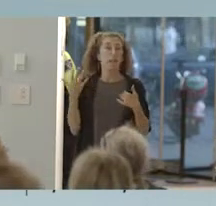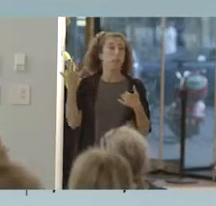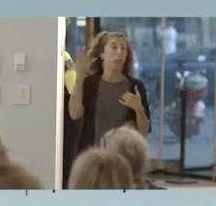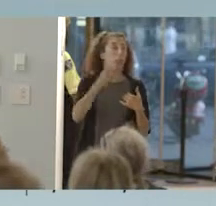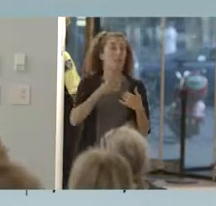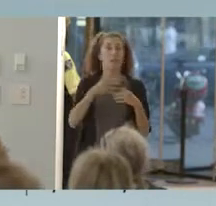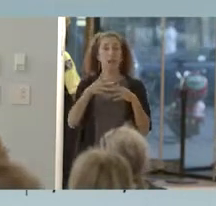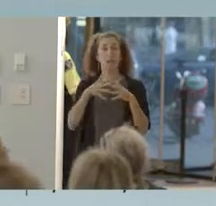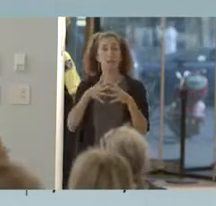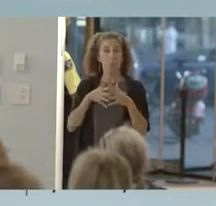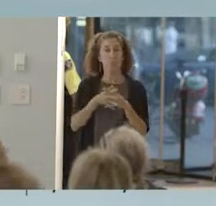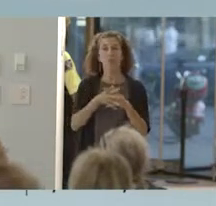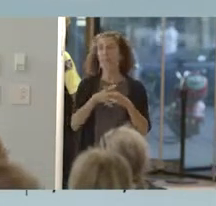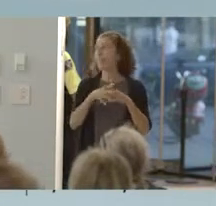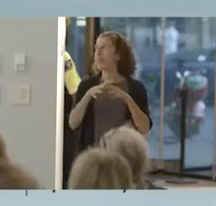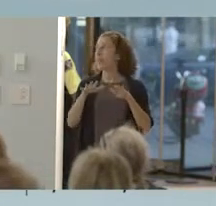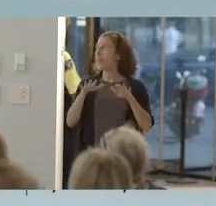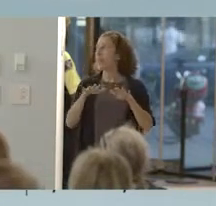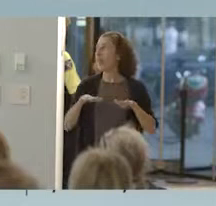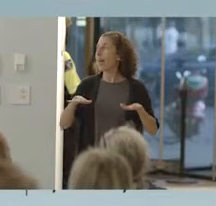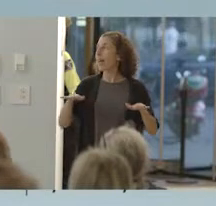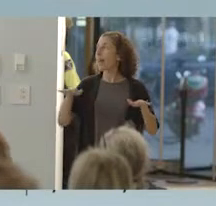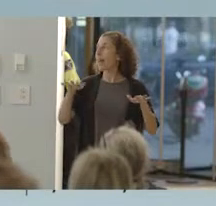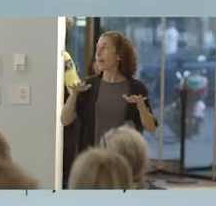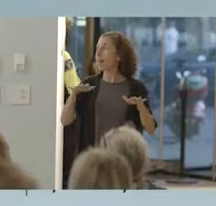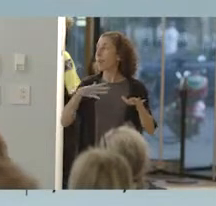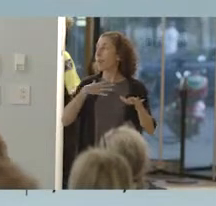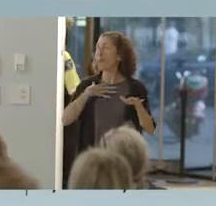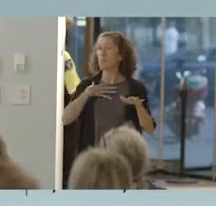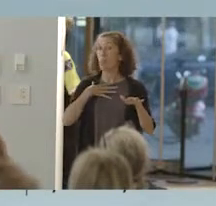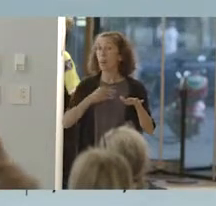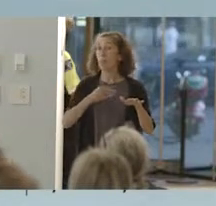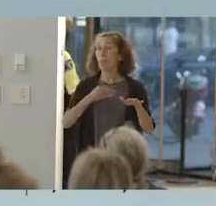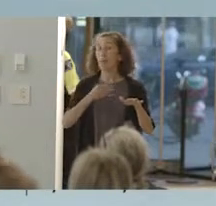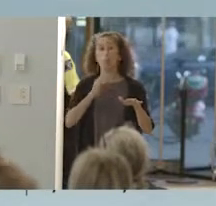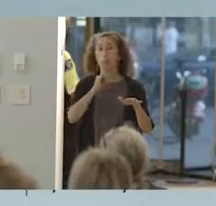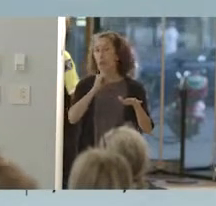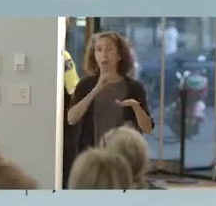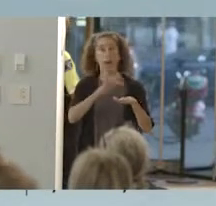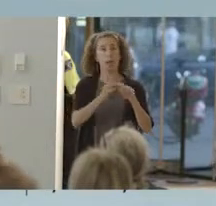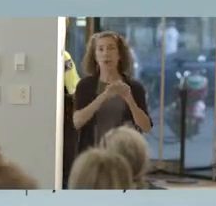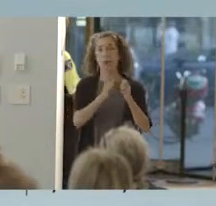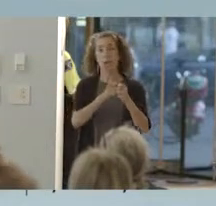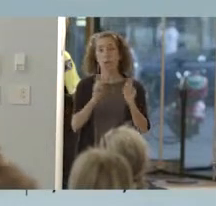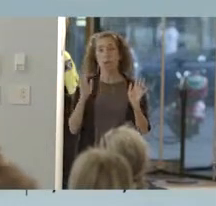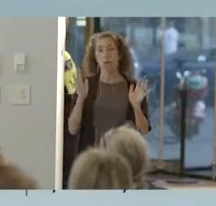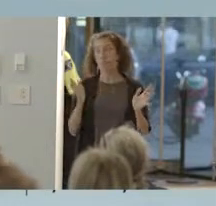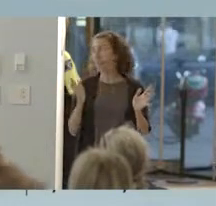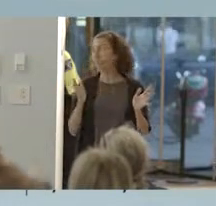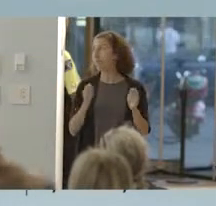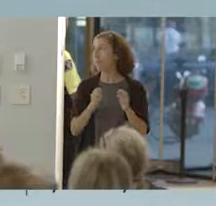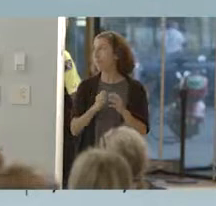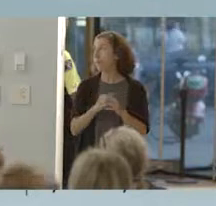everything that's in the sort of white tone is untouched. We do need some modest grading in the corners to be